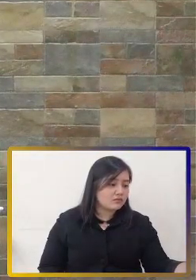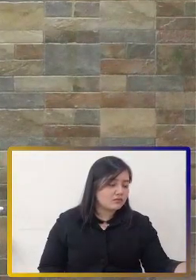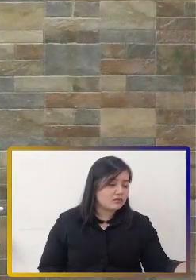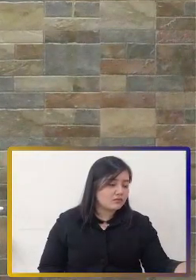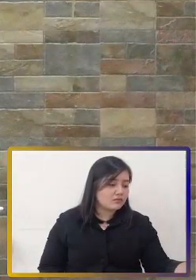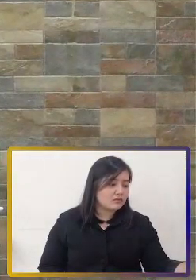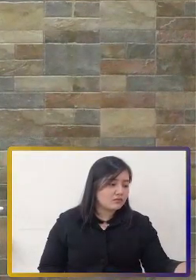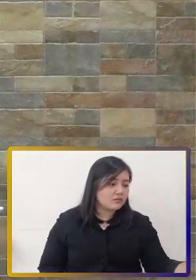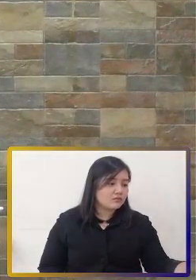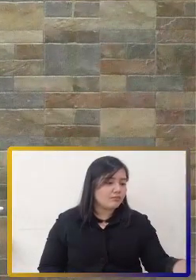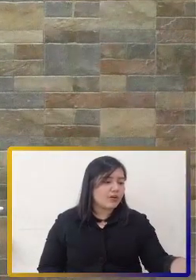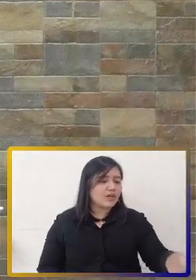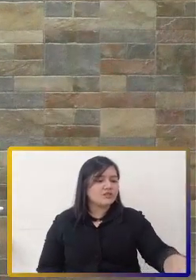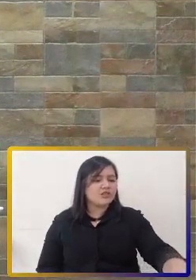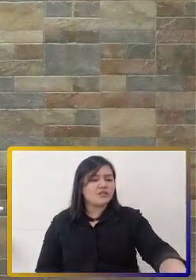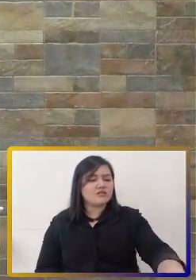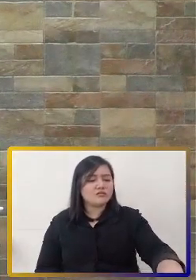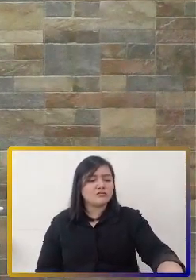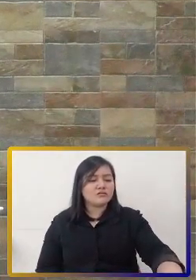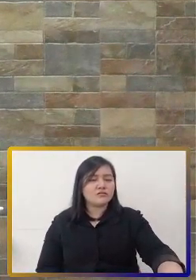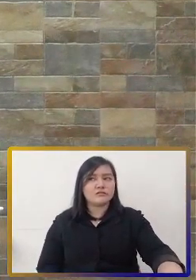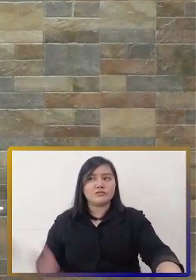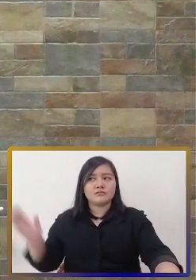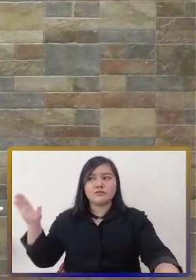Euodias, and beseech you,